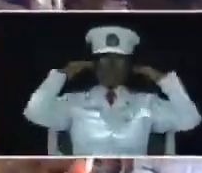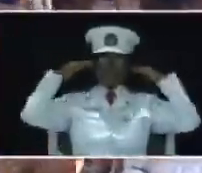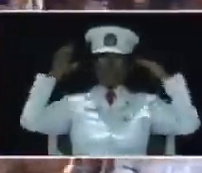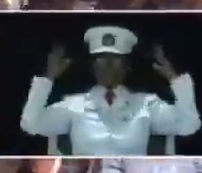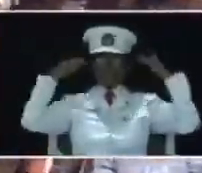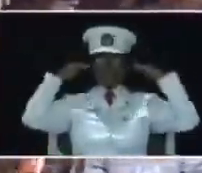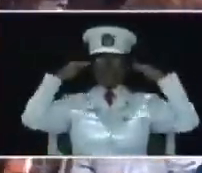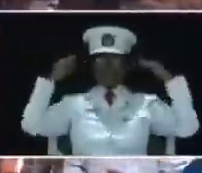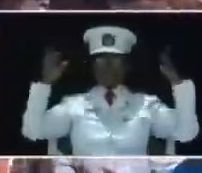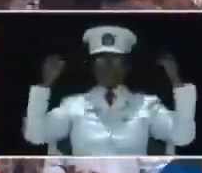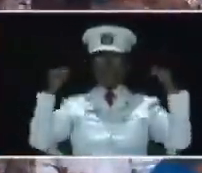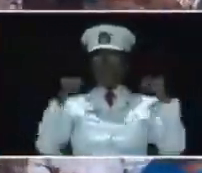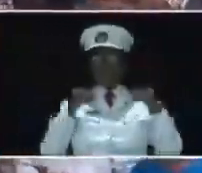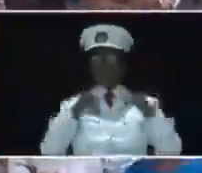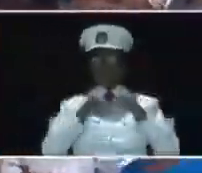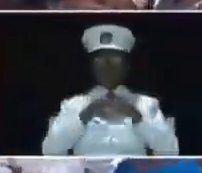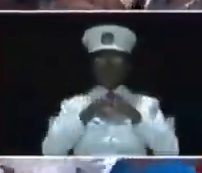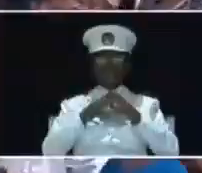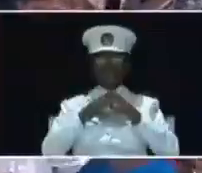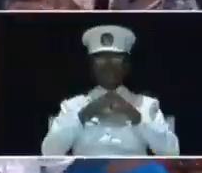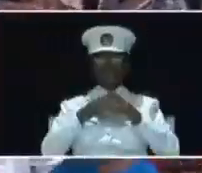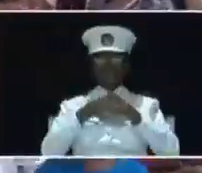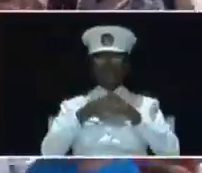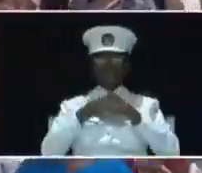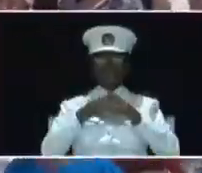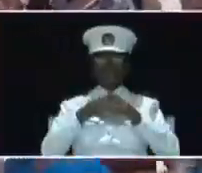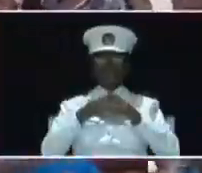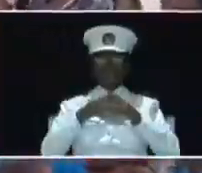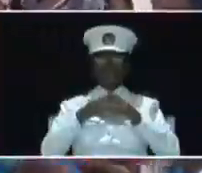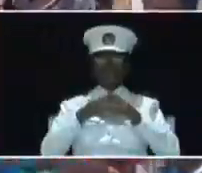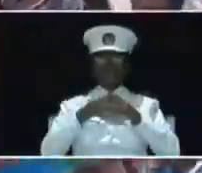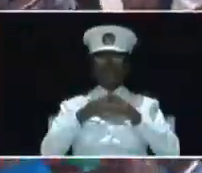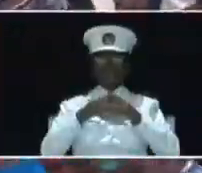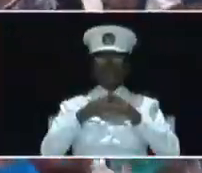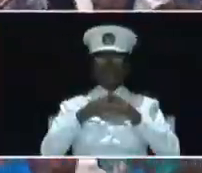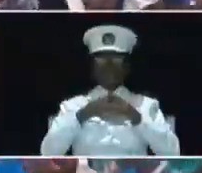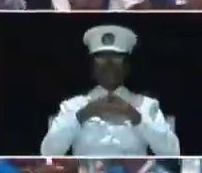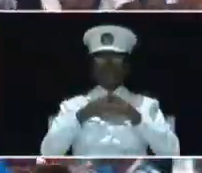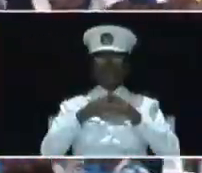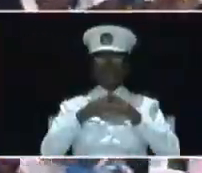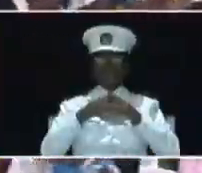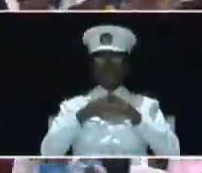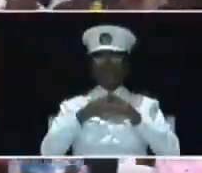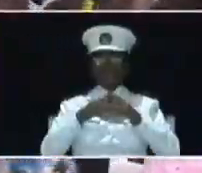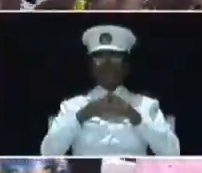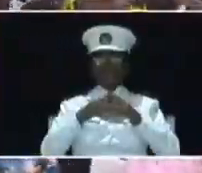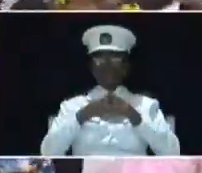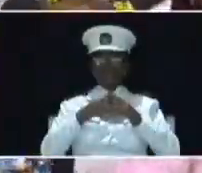Thank you.